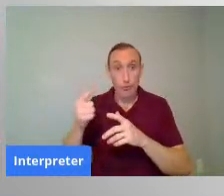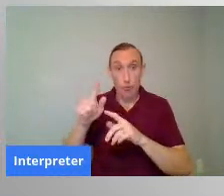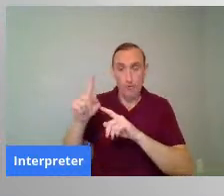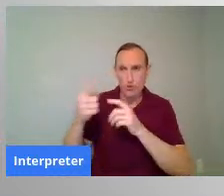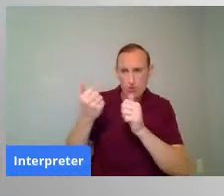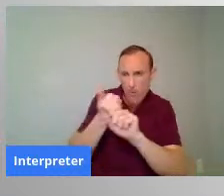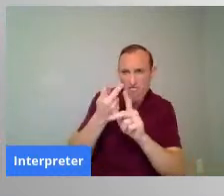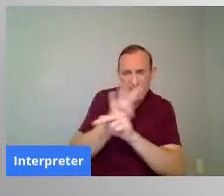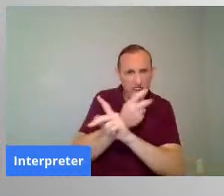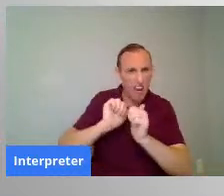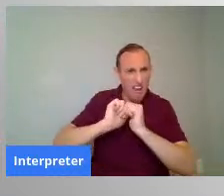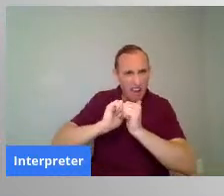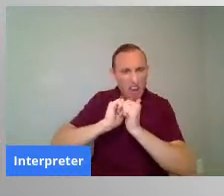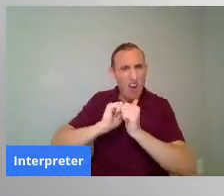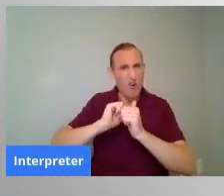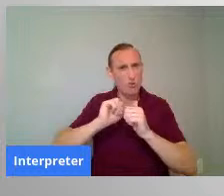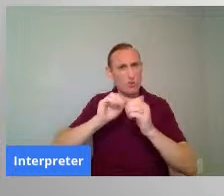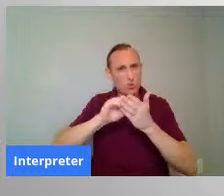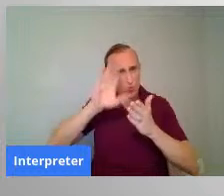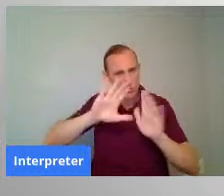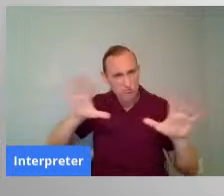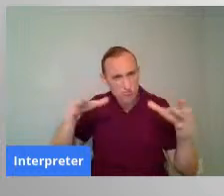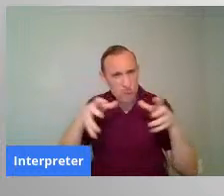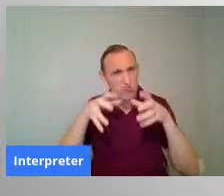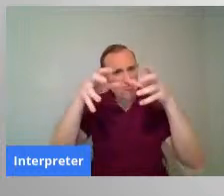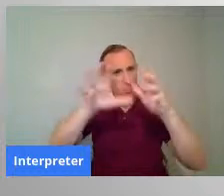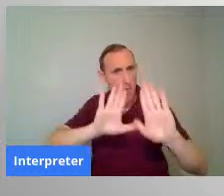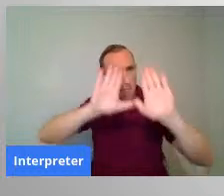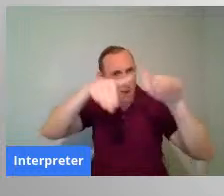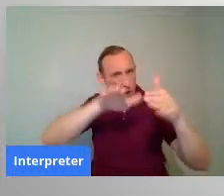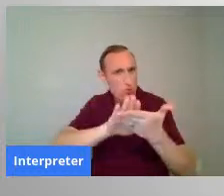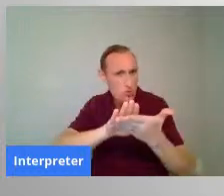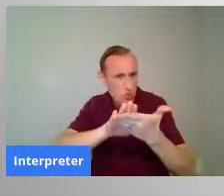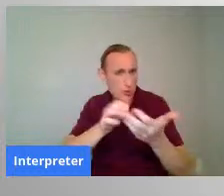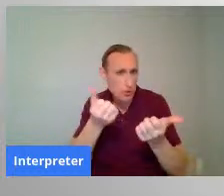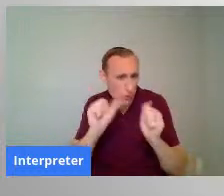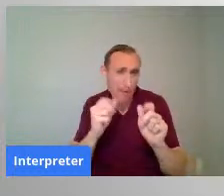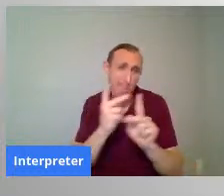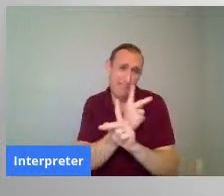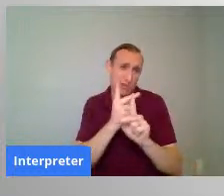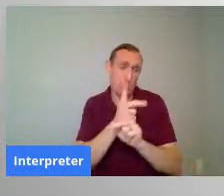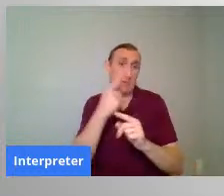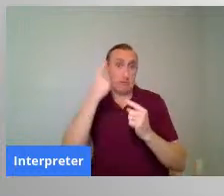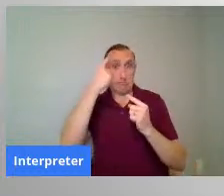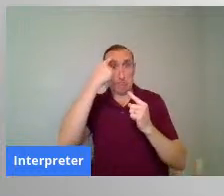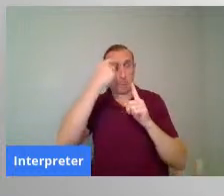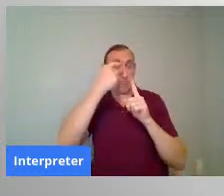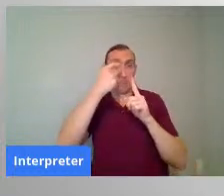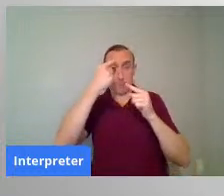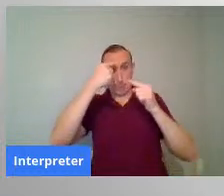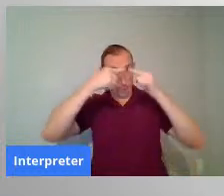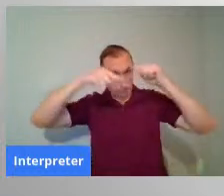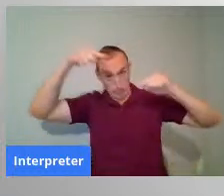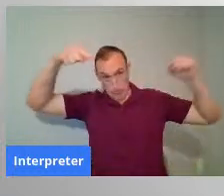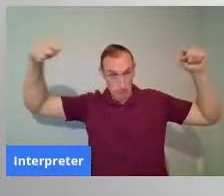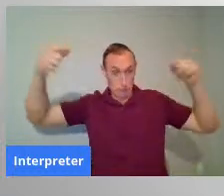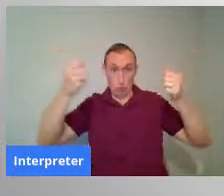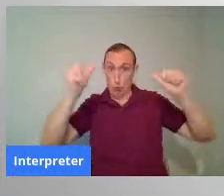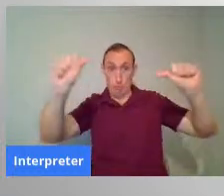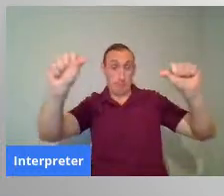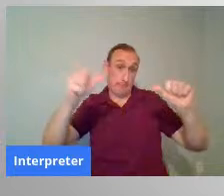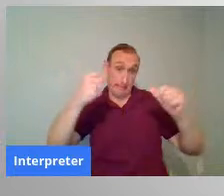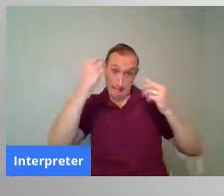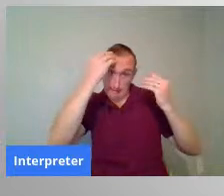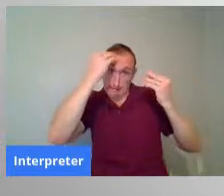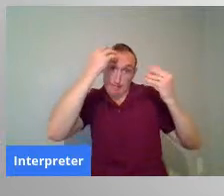of the box so that we can find a way to get our kids served. Mr. Gaskins, Dr. Watley,